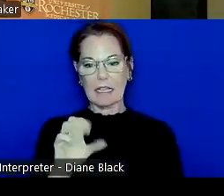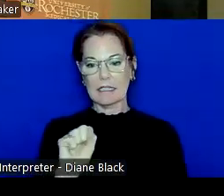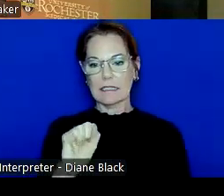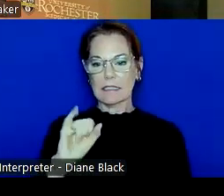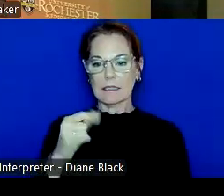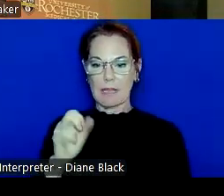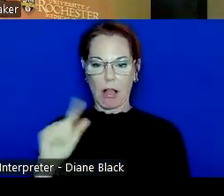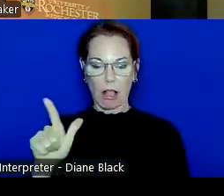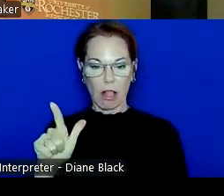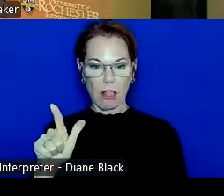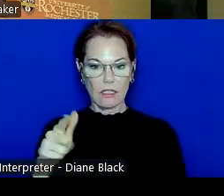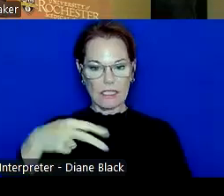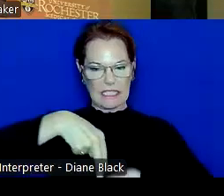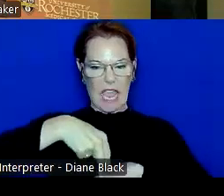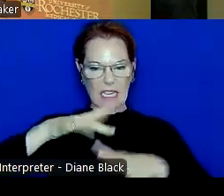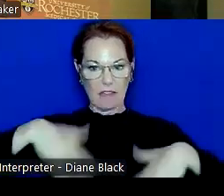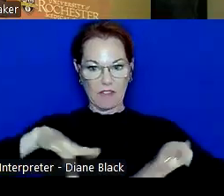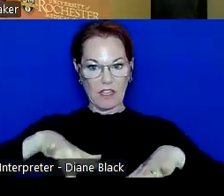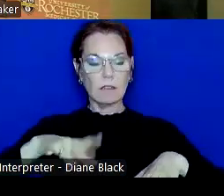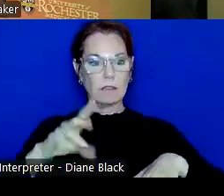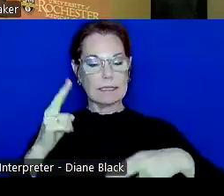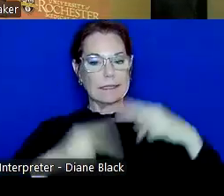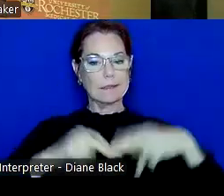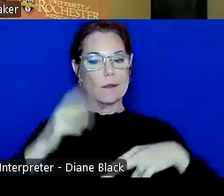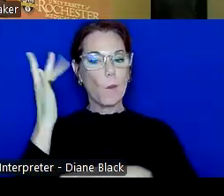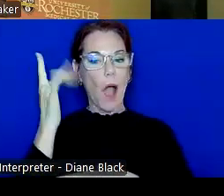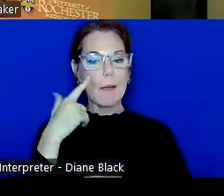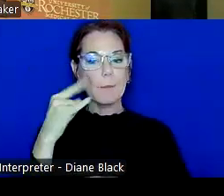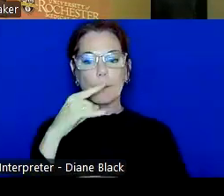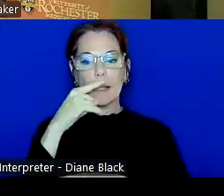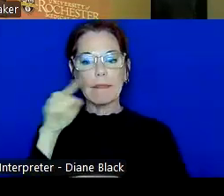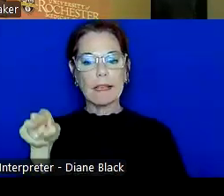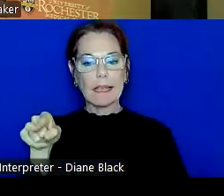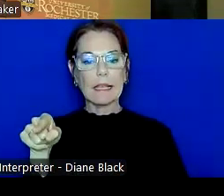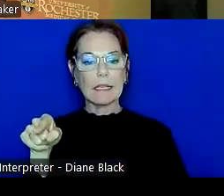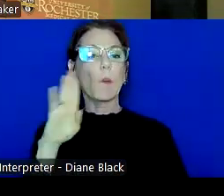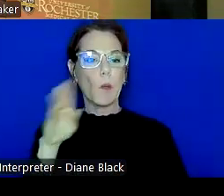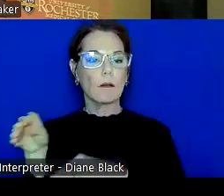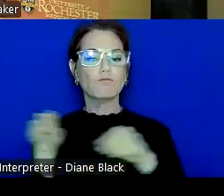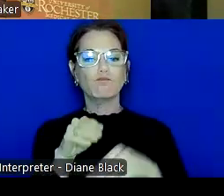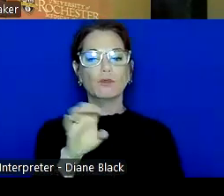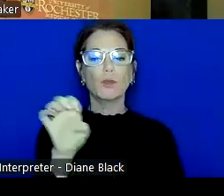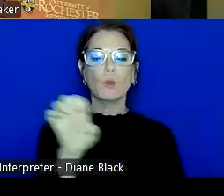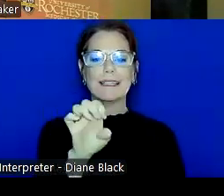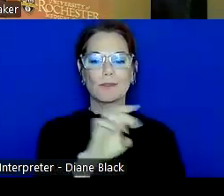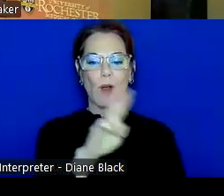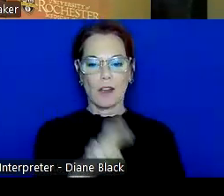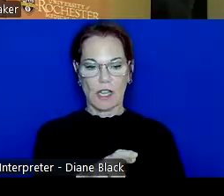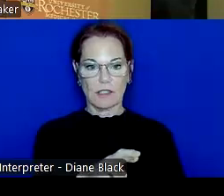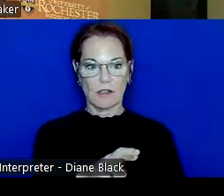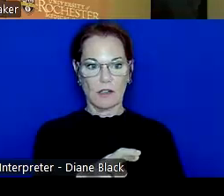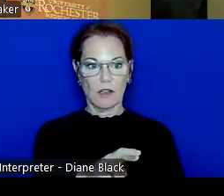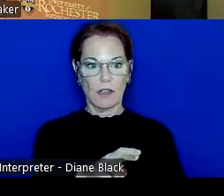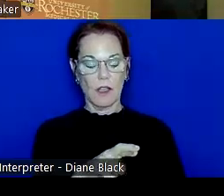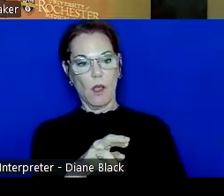apartments, they built them. And only because the kids were going to go to East Rochester. And so they were like, we're successful. We did